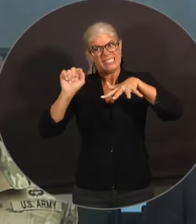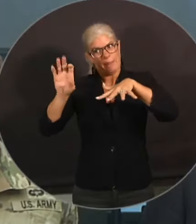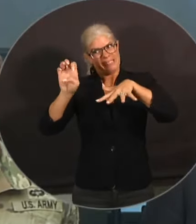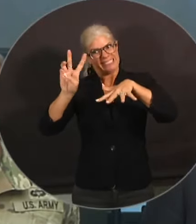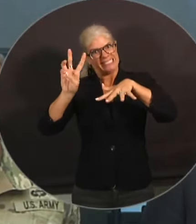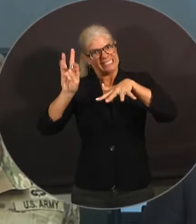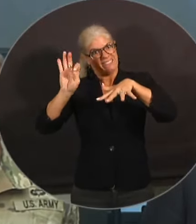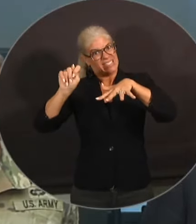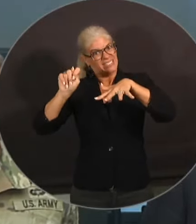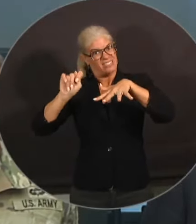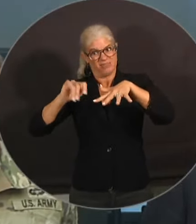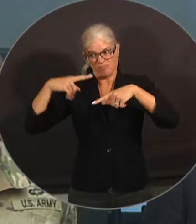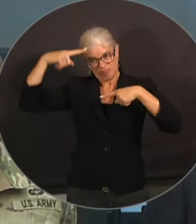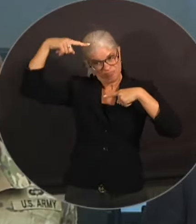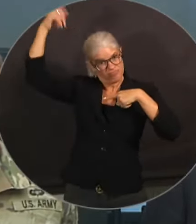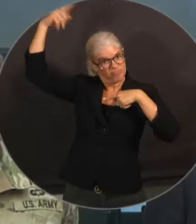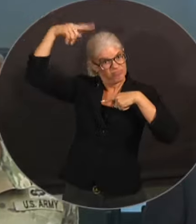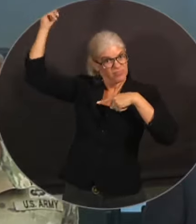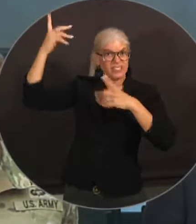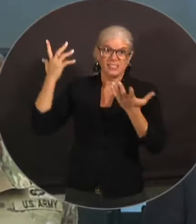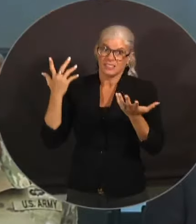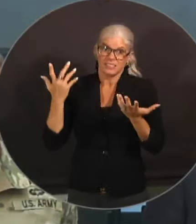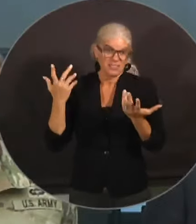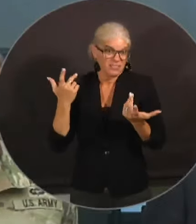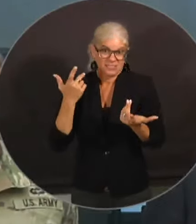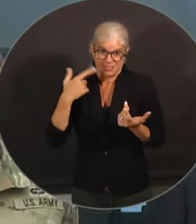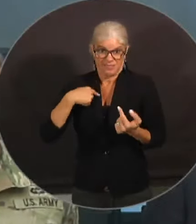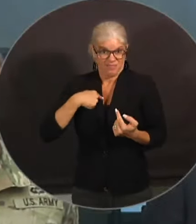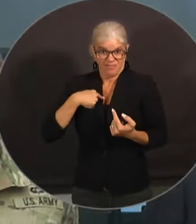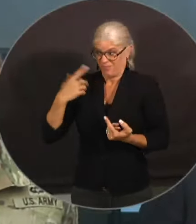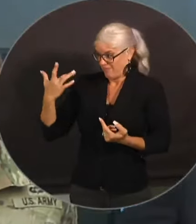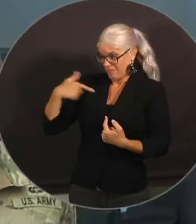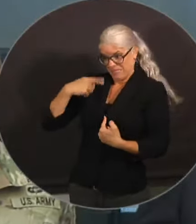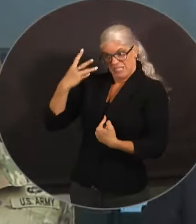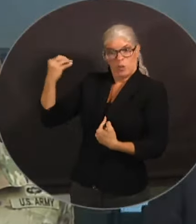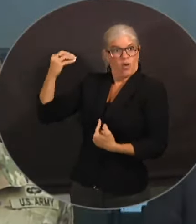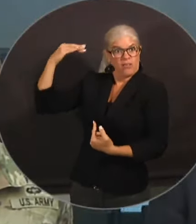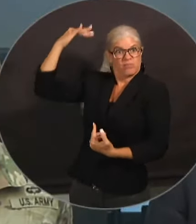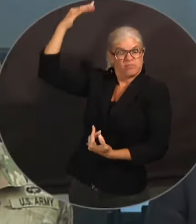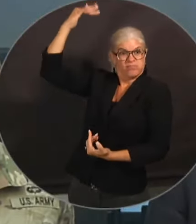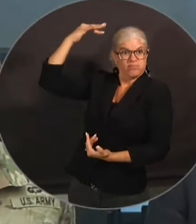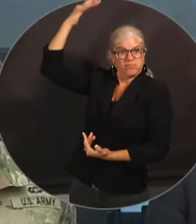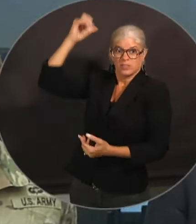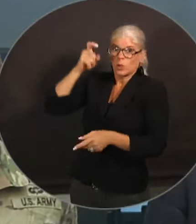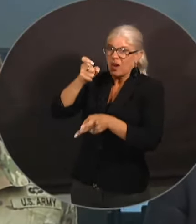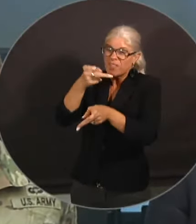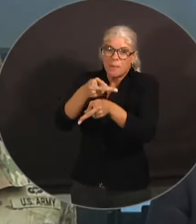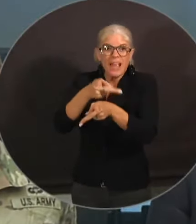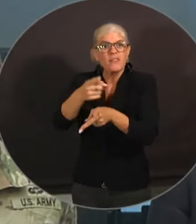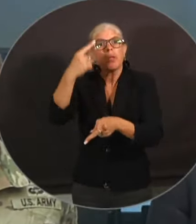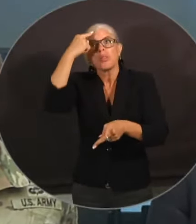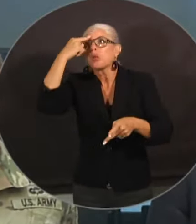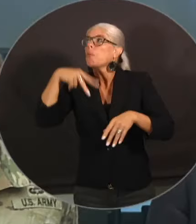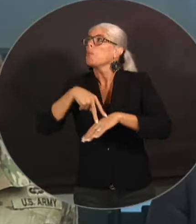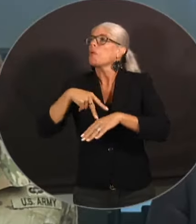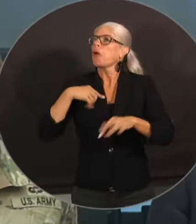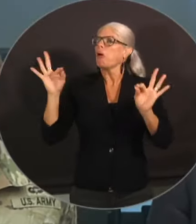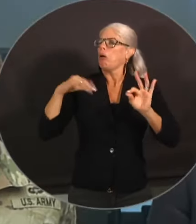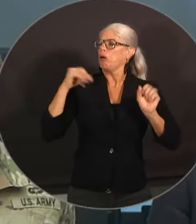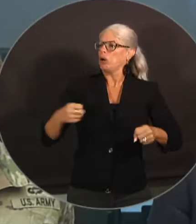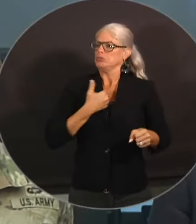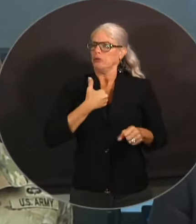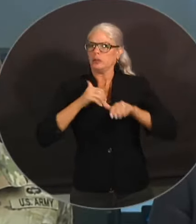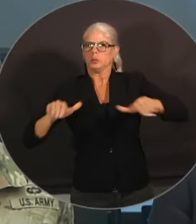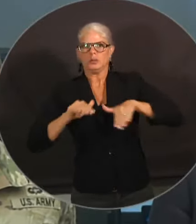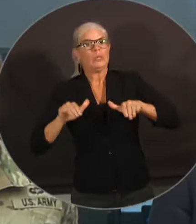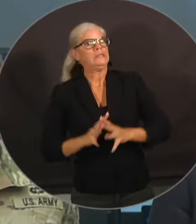be as high as we can reach. It's going to be much higher than that. So you cannot survive that. So please make